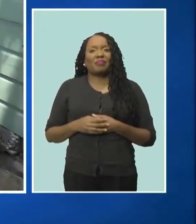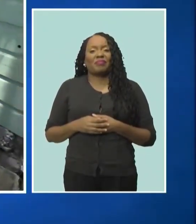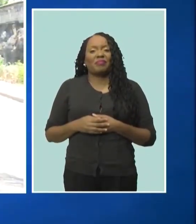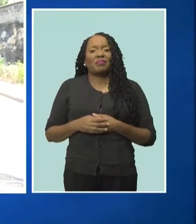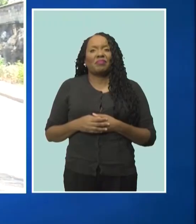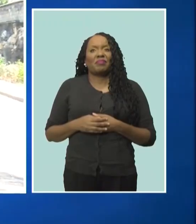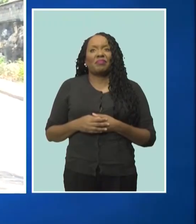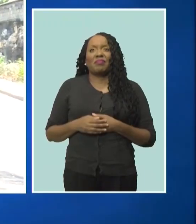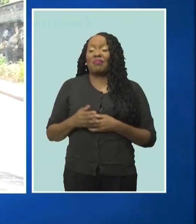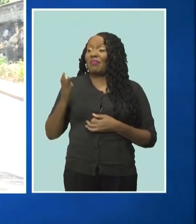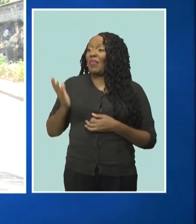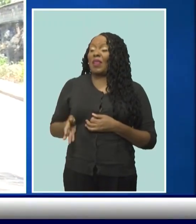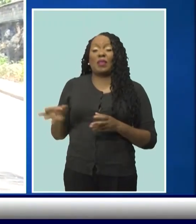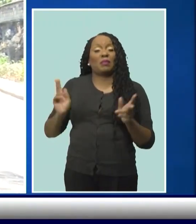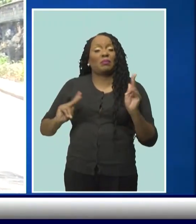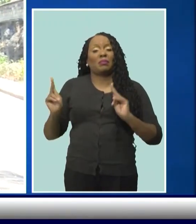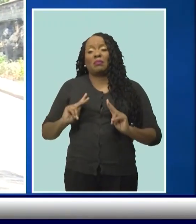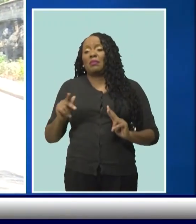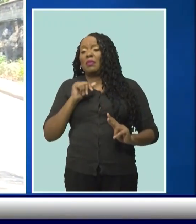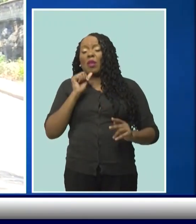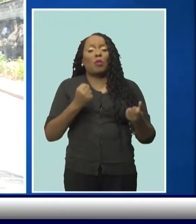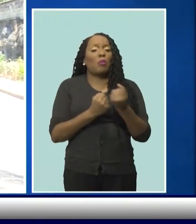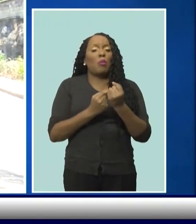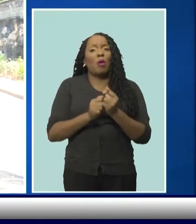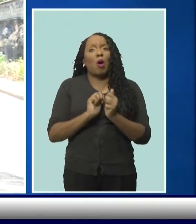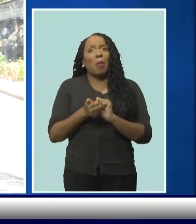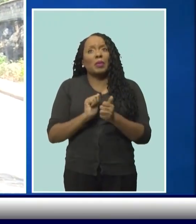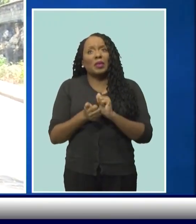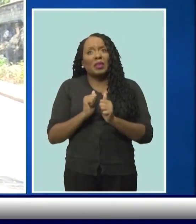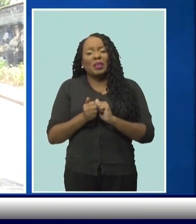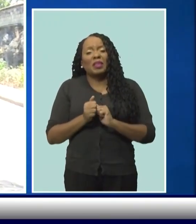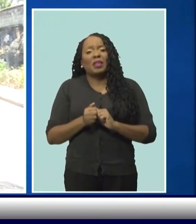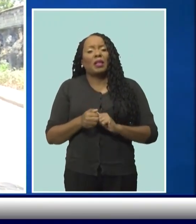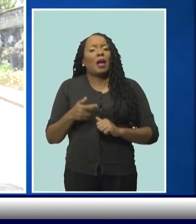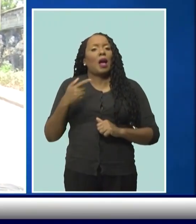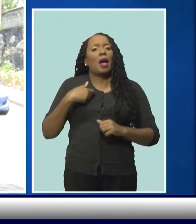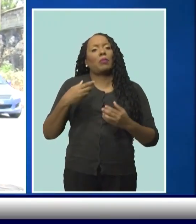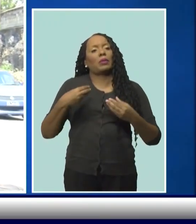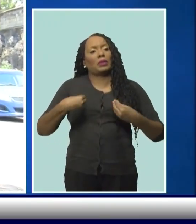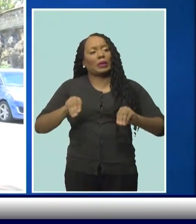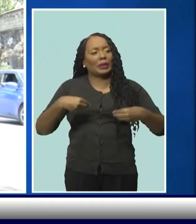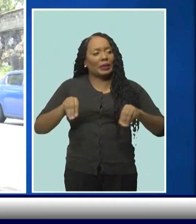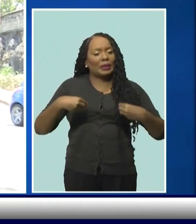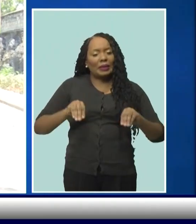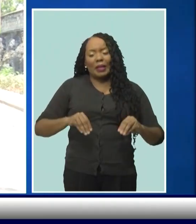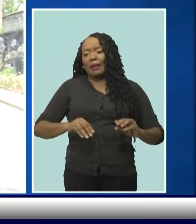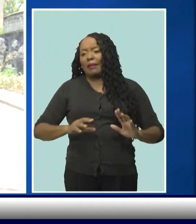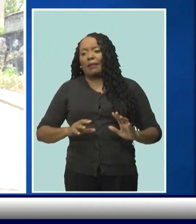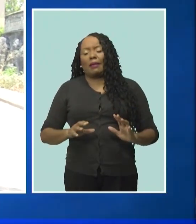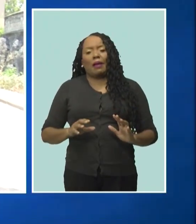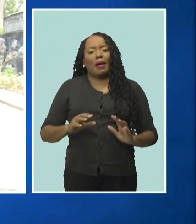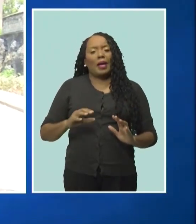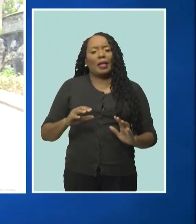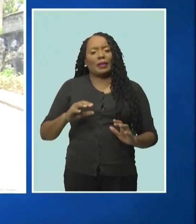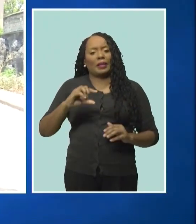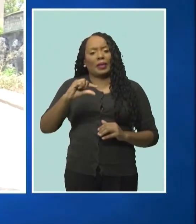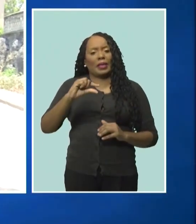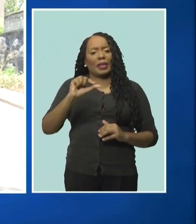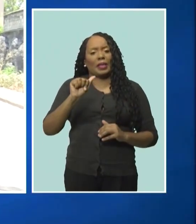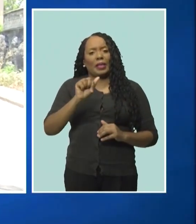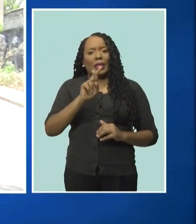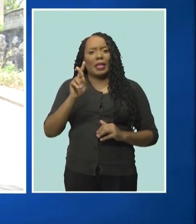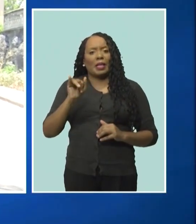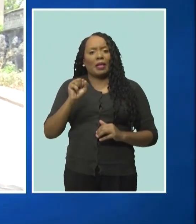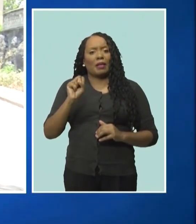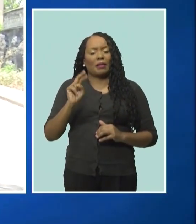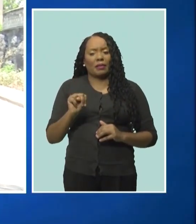the competition in the garrison, you know, I used to get a lot of sale because people used to look forward for the competition, but now there's no competition. Nobody don't